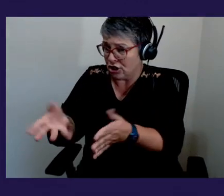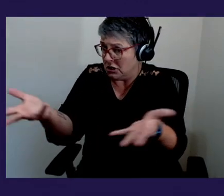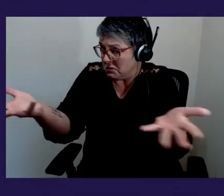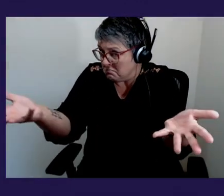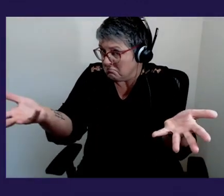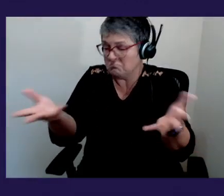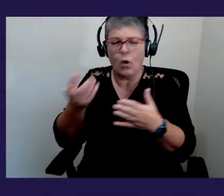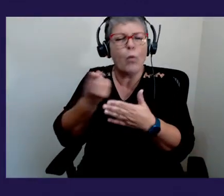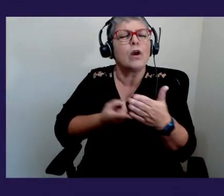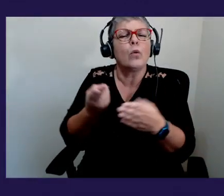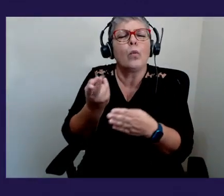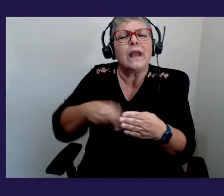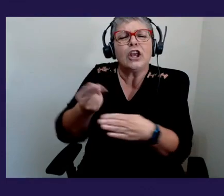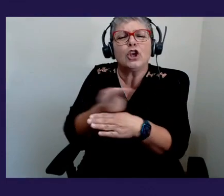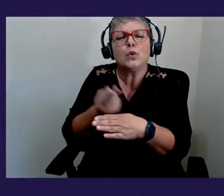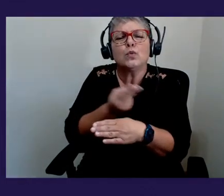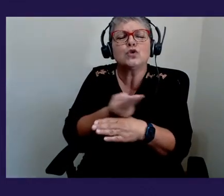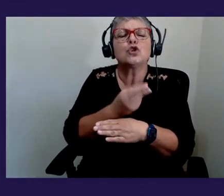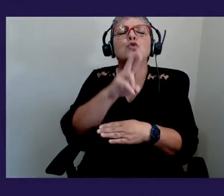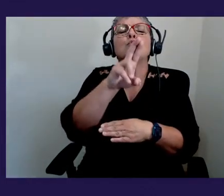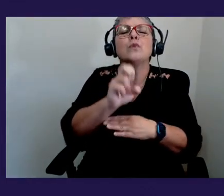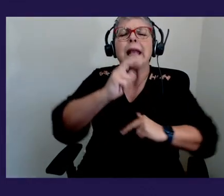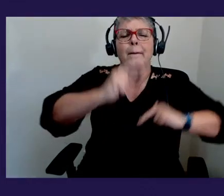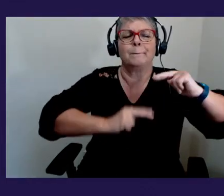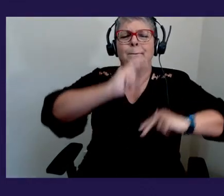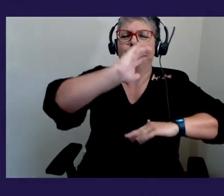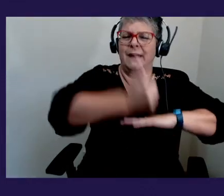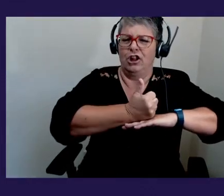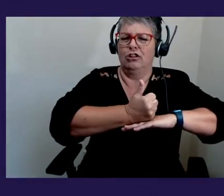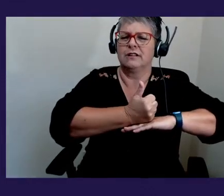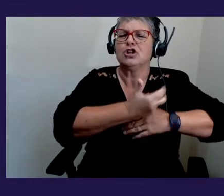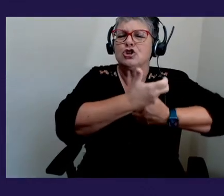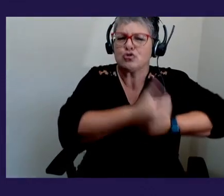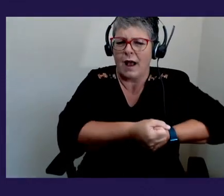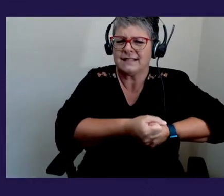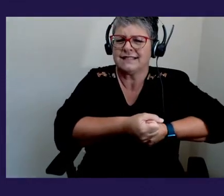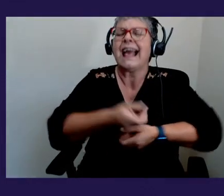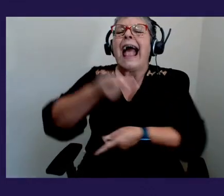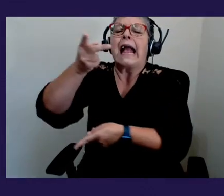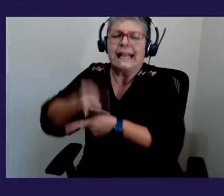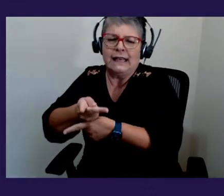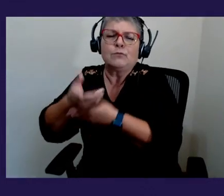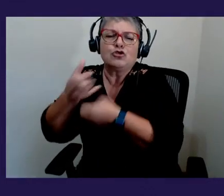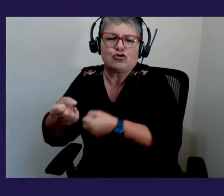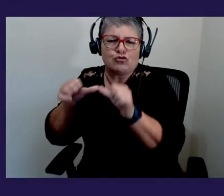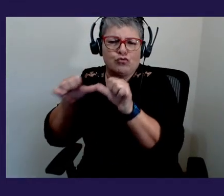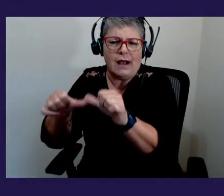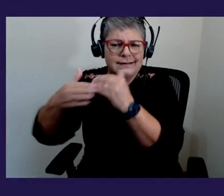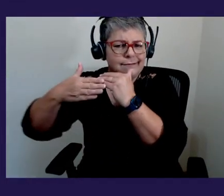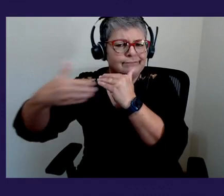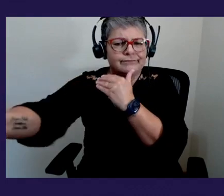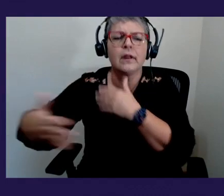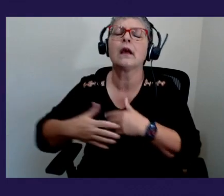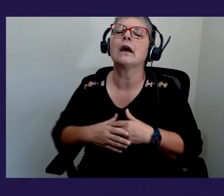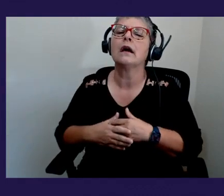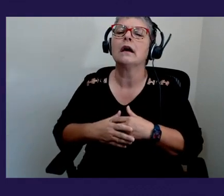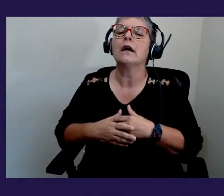to rebuild and maintain trust. And some of those that were a heavy focus